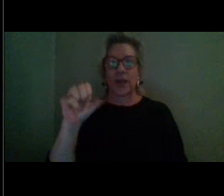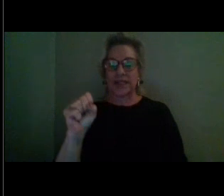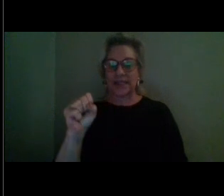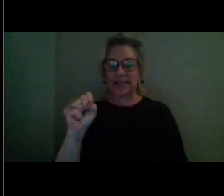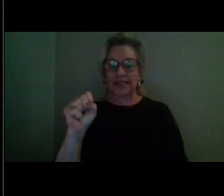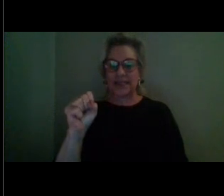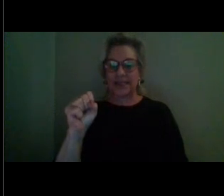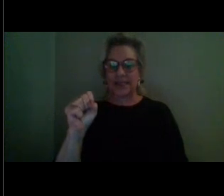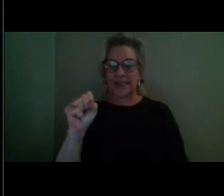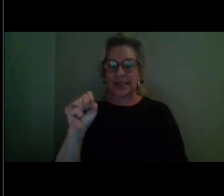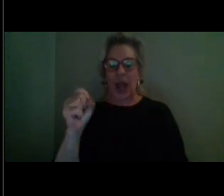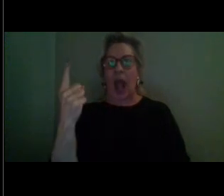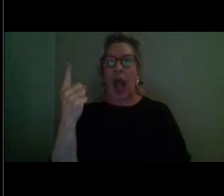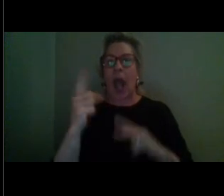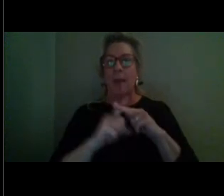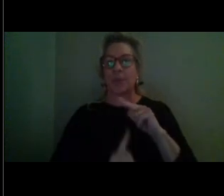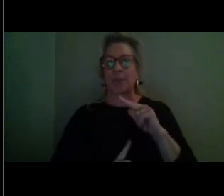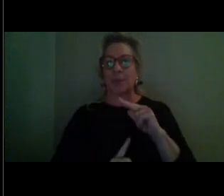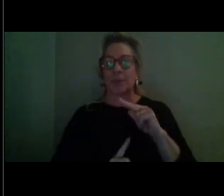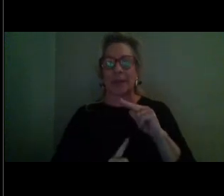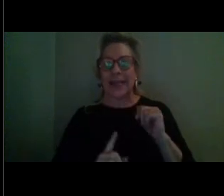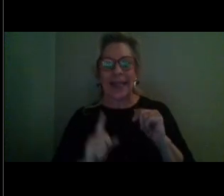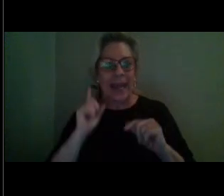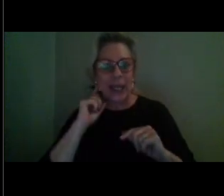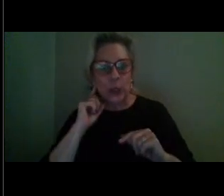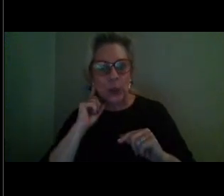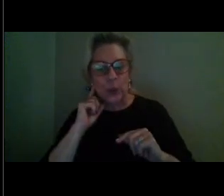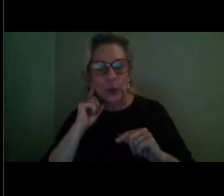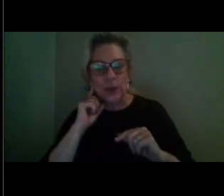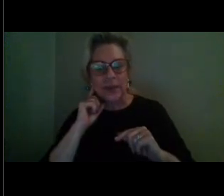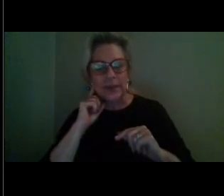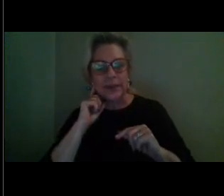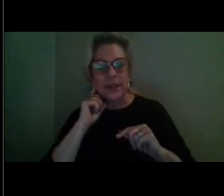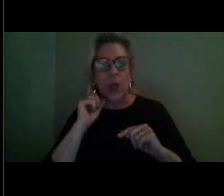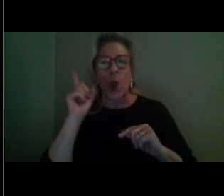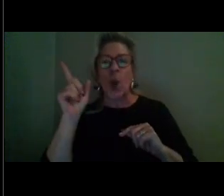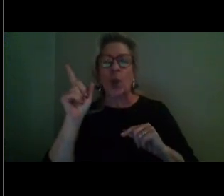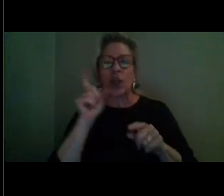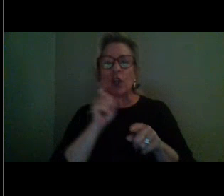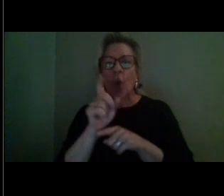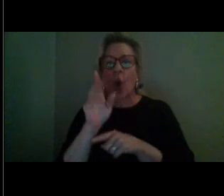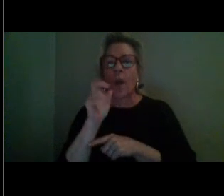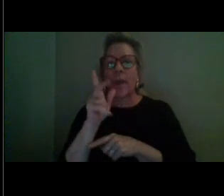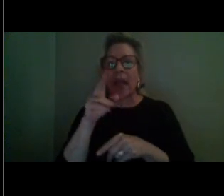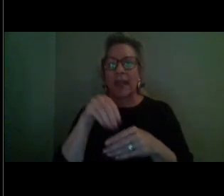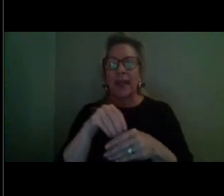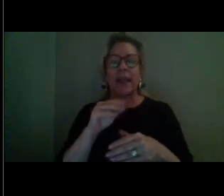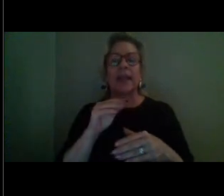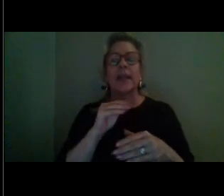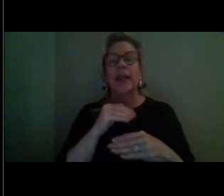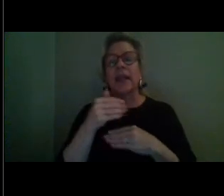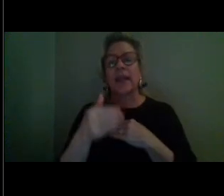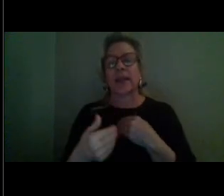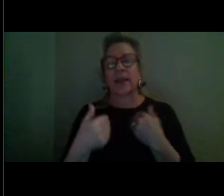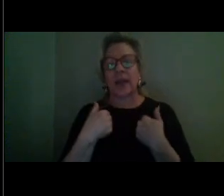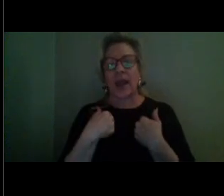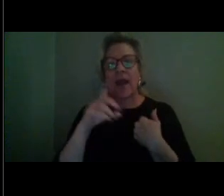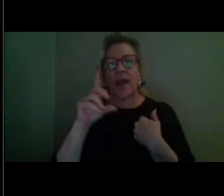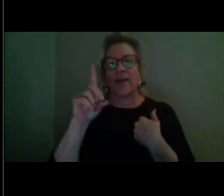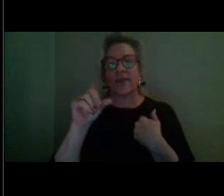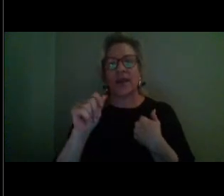Actually, Madeline, it appears you've disconnected your audio. If you could take a moment to reconnect your audio, and I will call on you shortly. Up next, we have